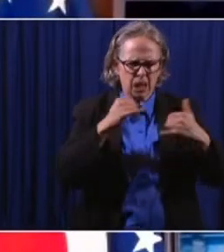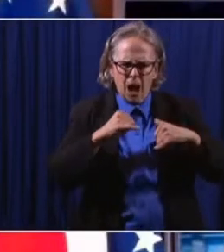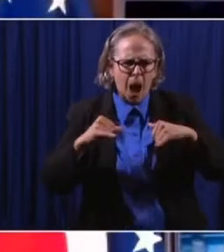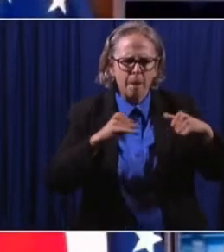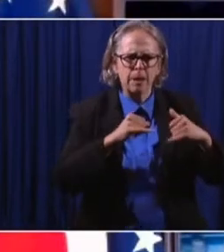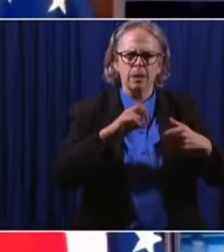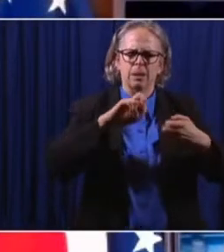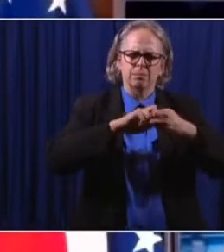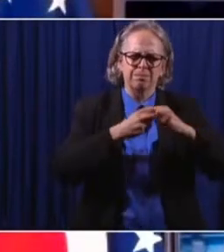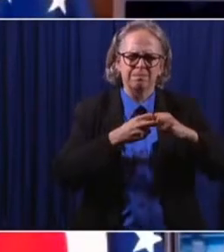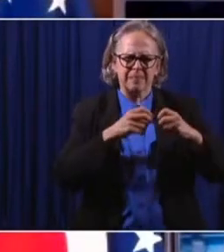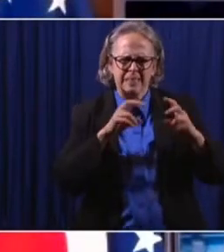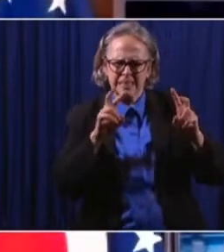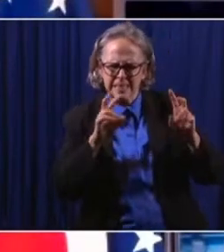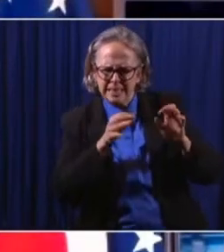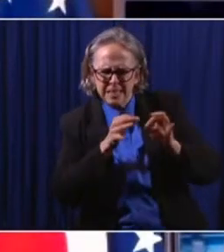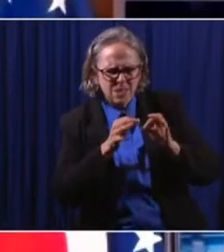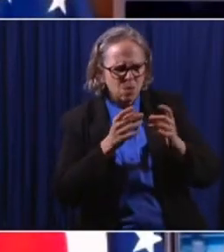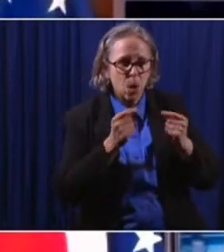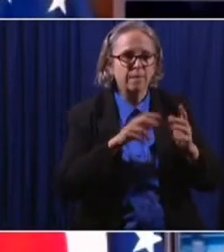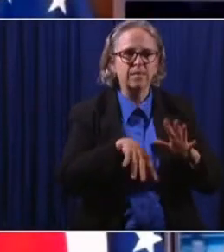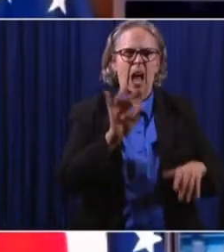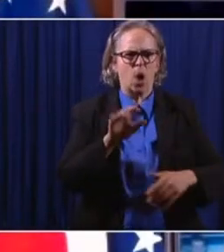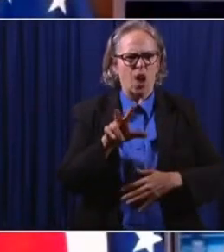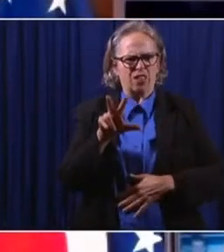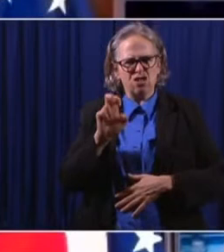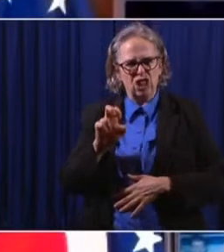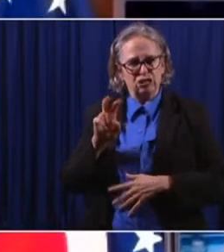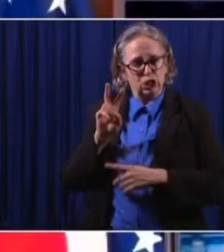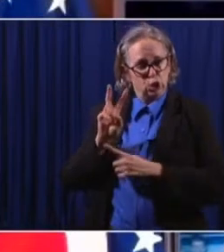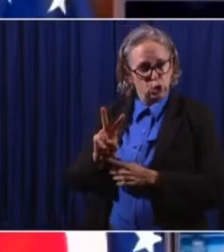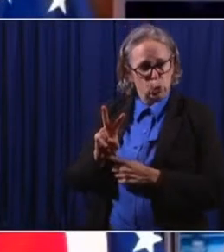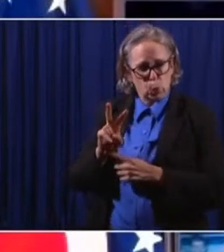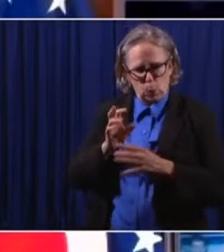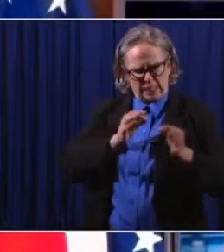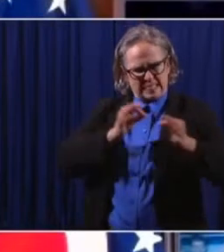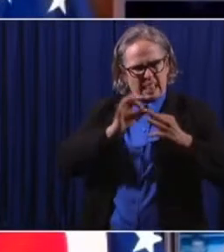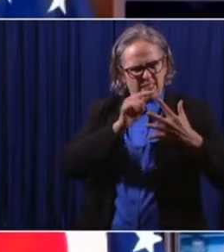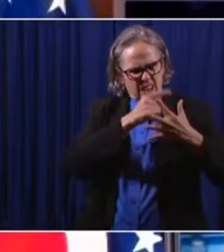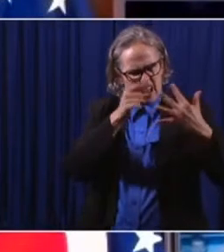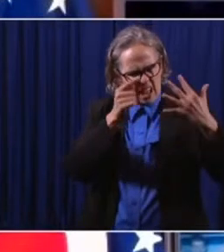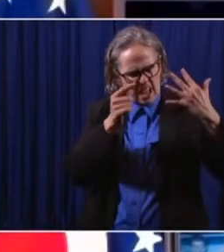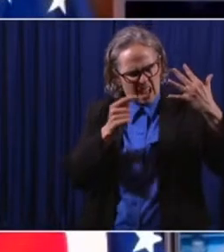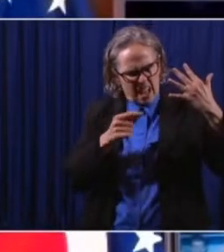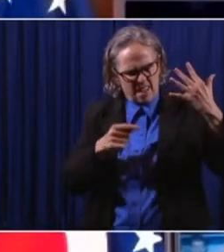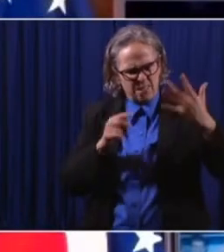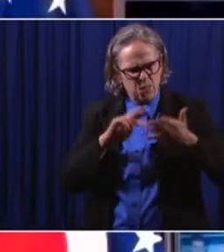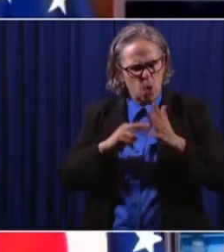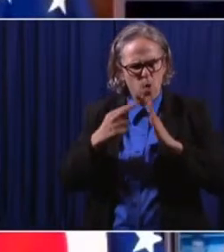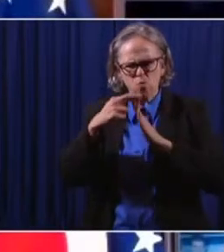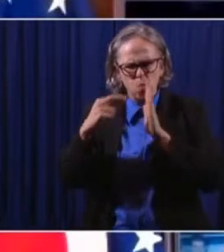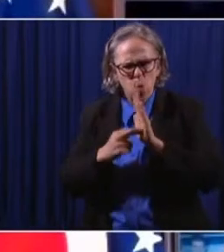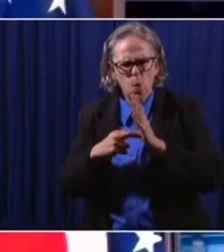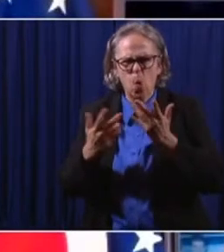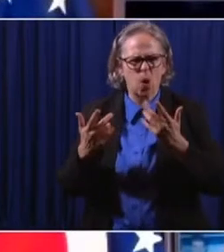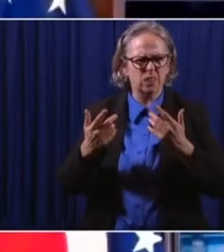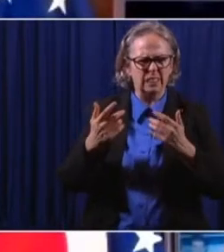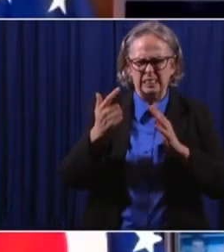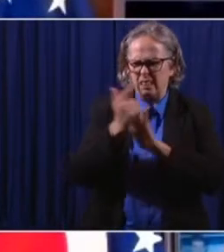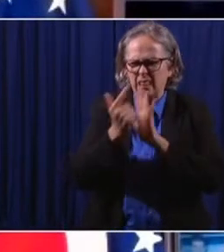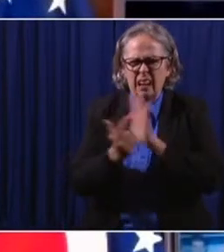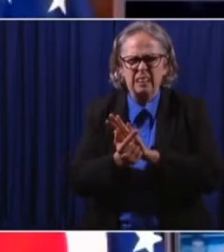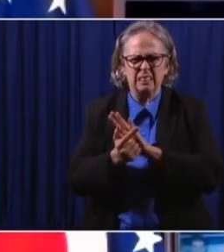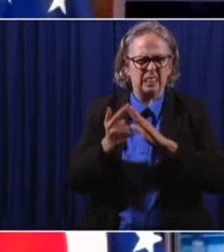were 303 definitions in Ohio on rules and statutes across 25 different agencies regulating